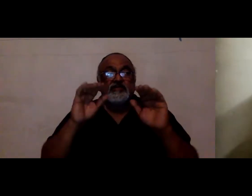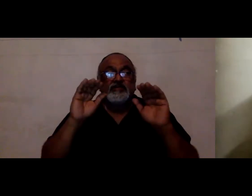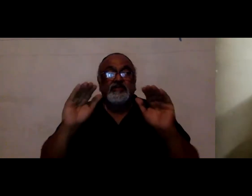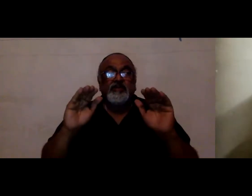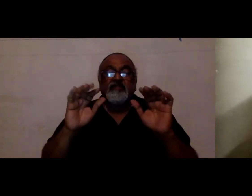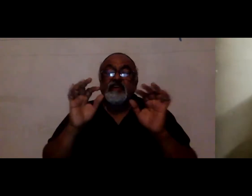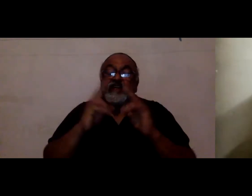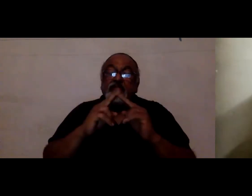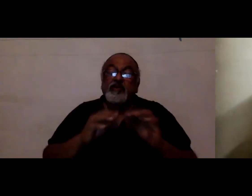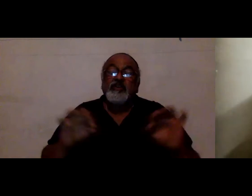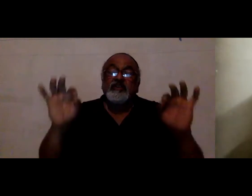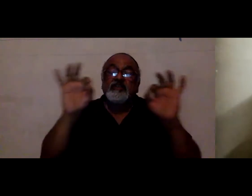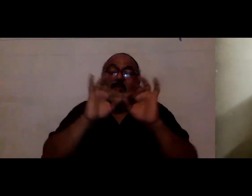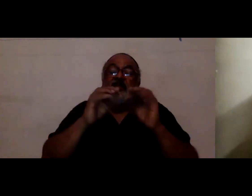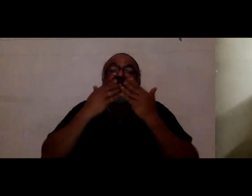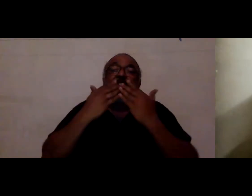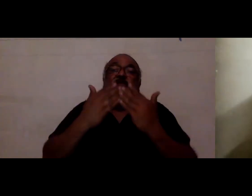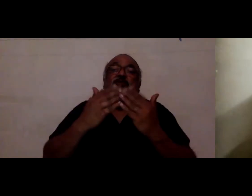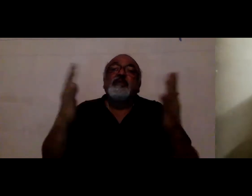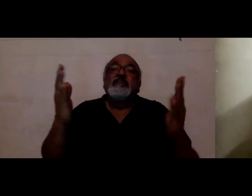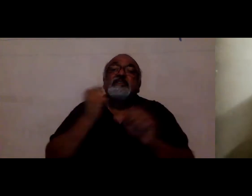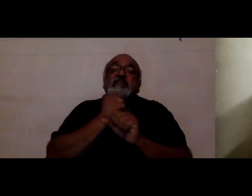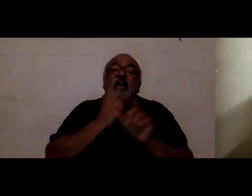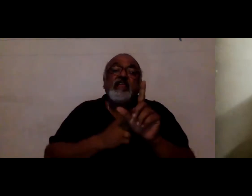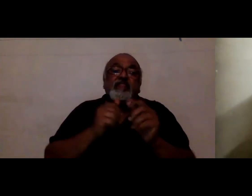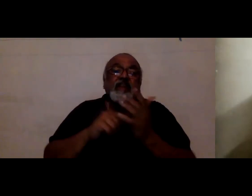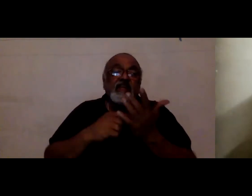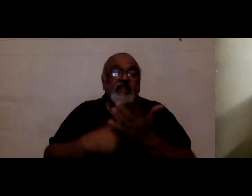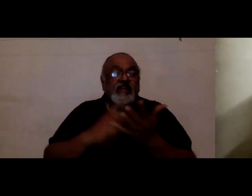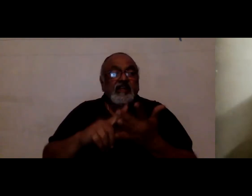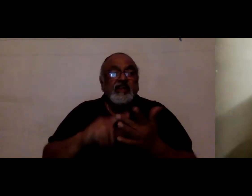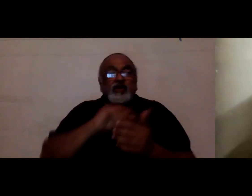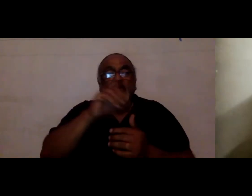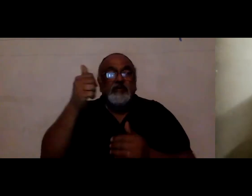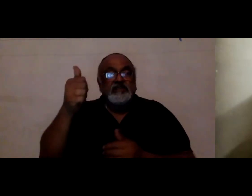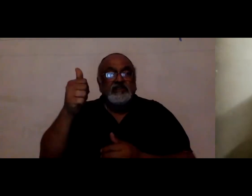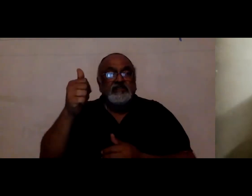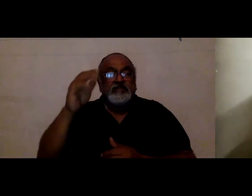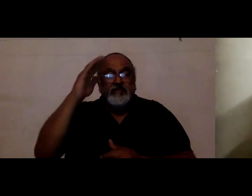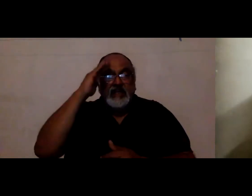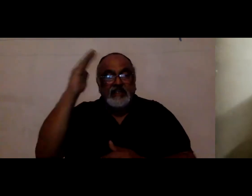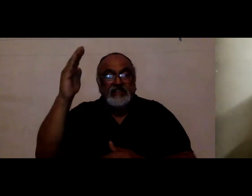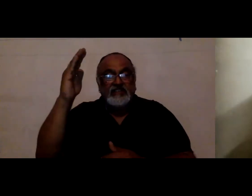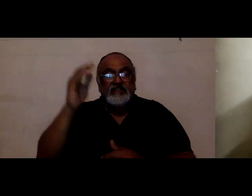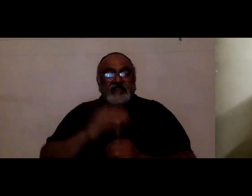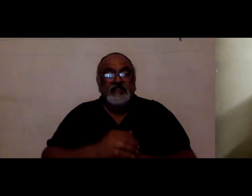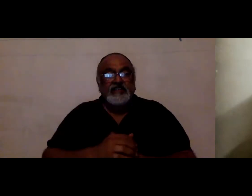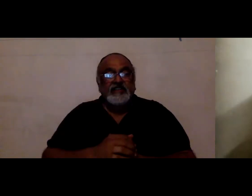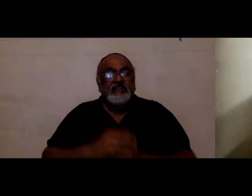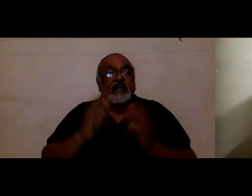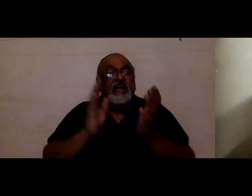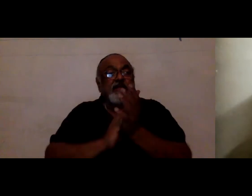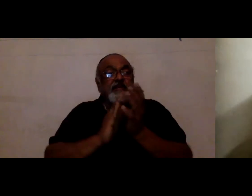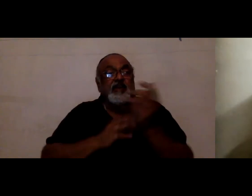really crucial for us. Thank you. Thank you, Gayatri, for today's session. Thank you, everyone. Bye bye, and a very happy Holi to